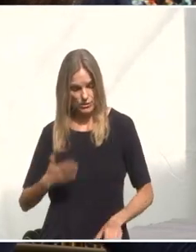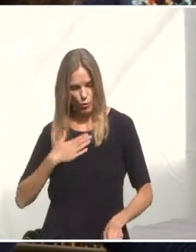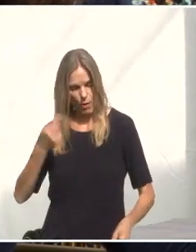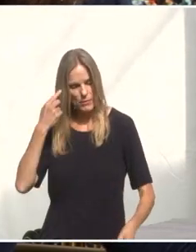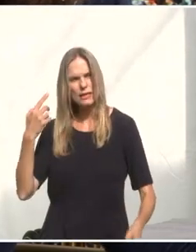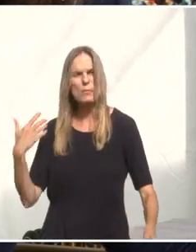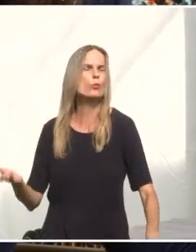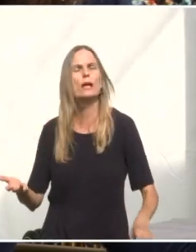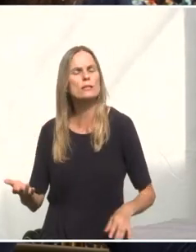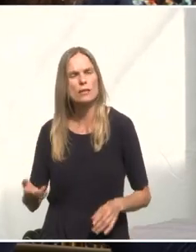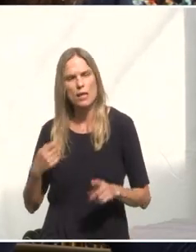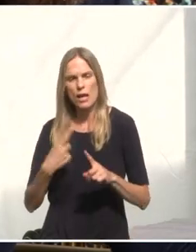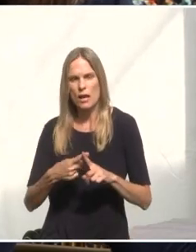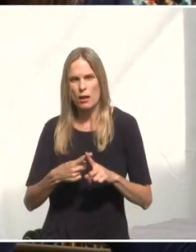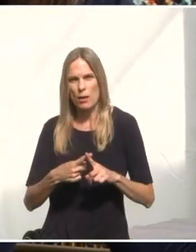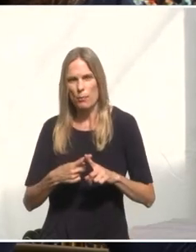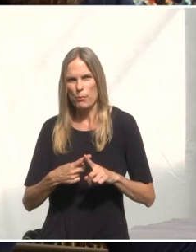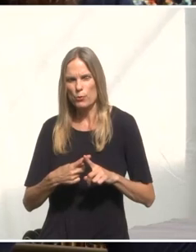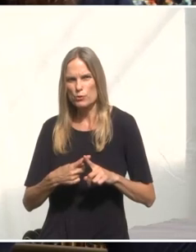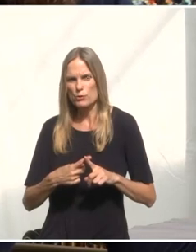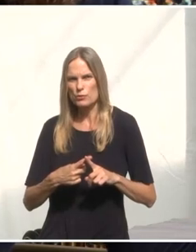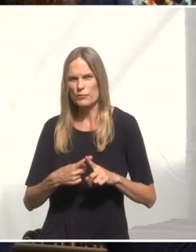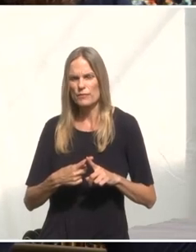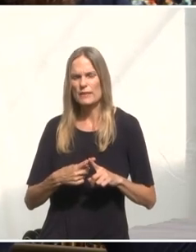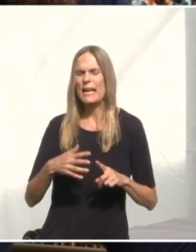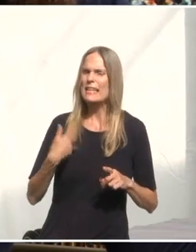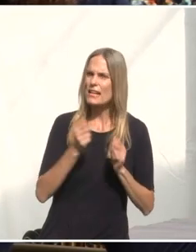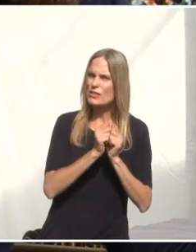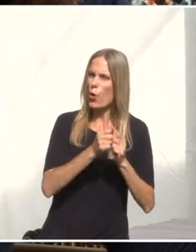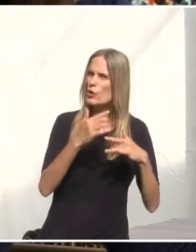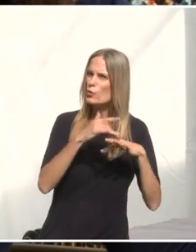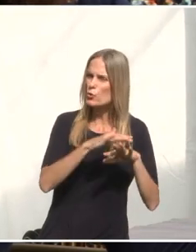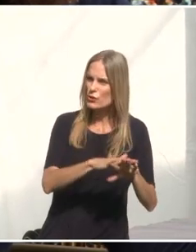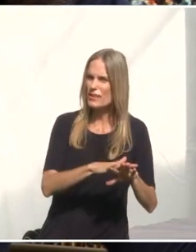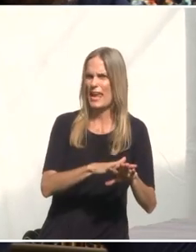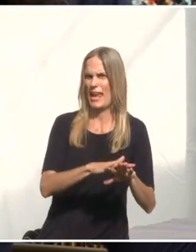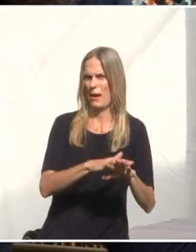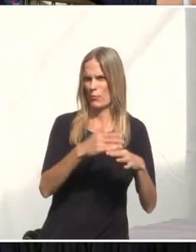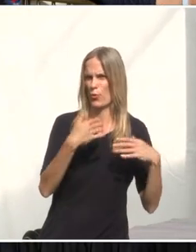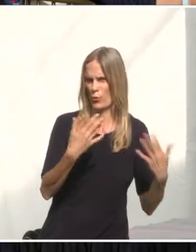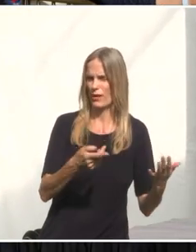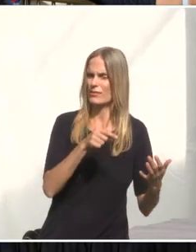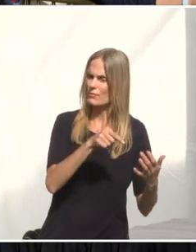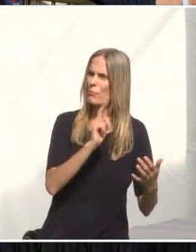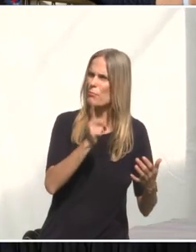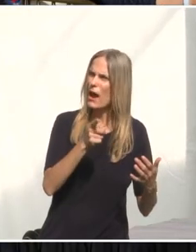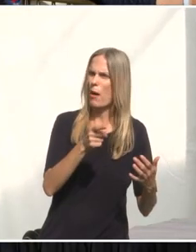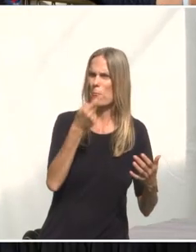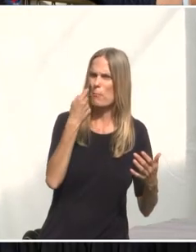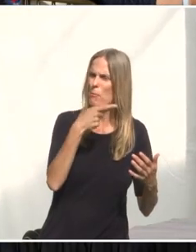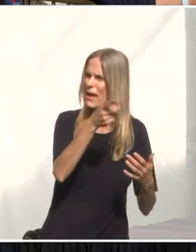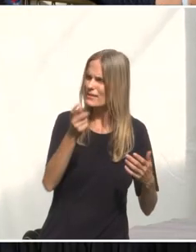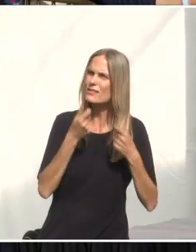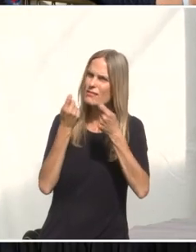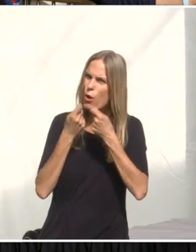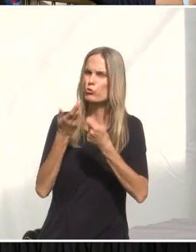has to do with a healthcare system that's actually designed to meet men. And very often